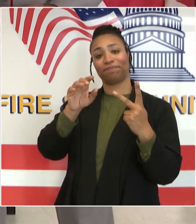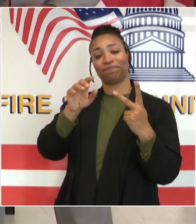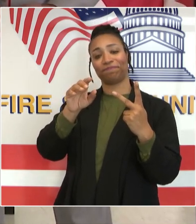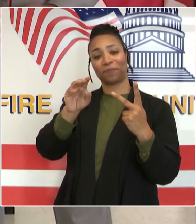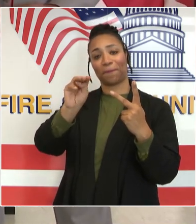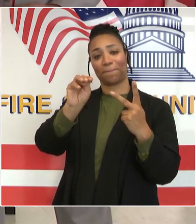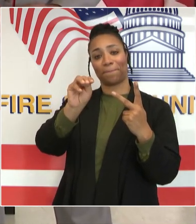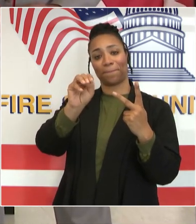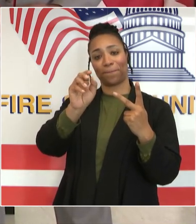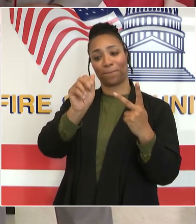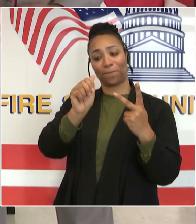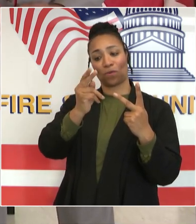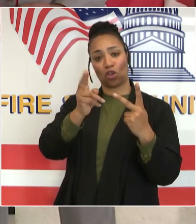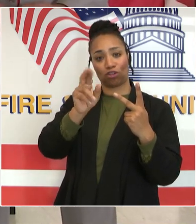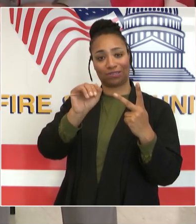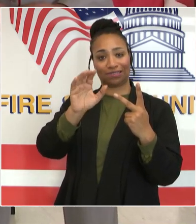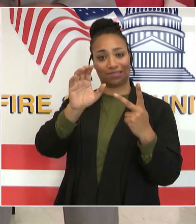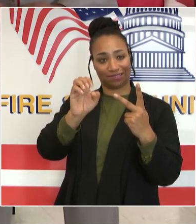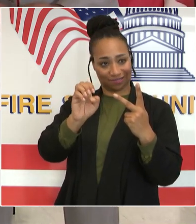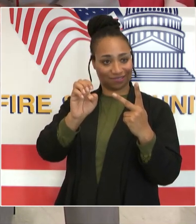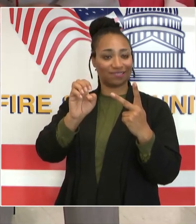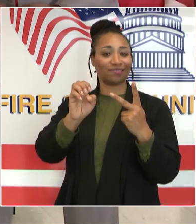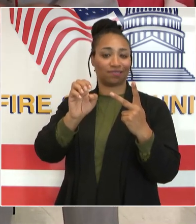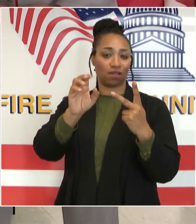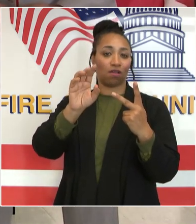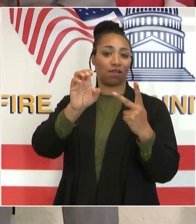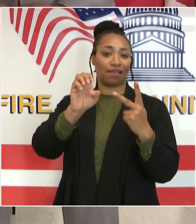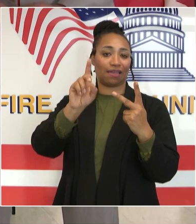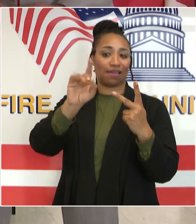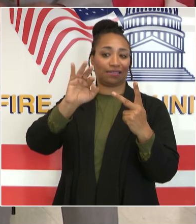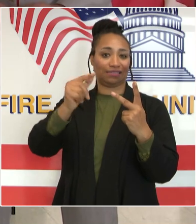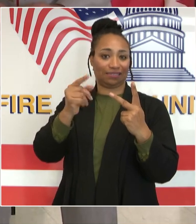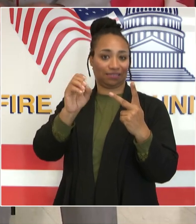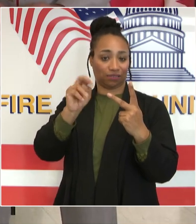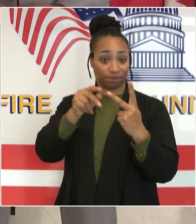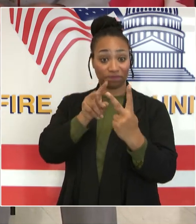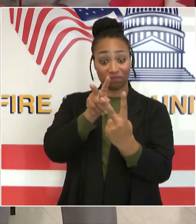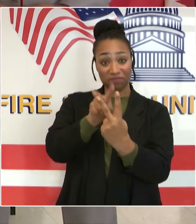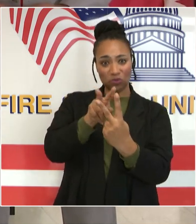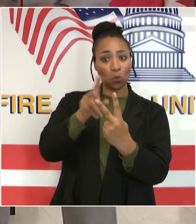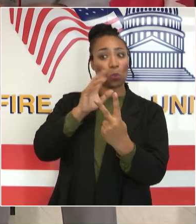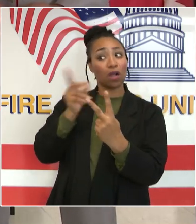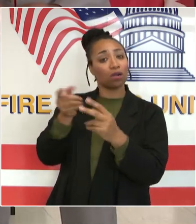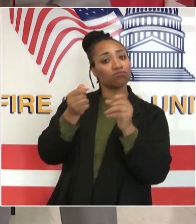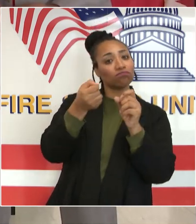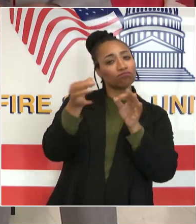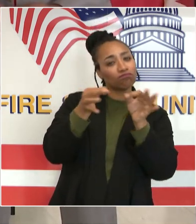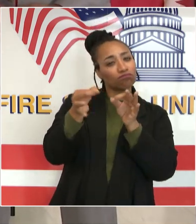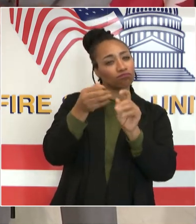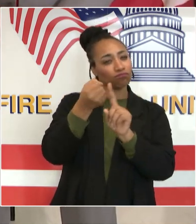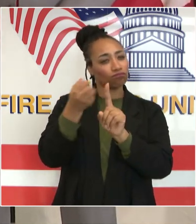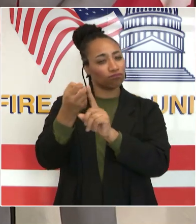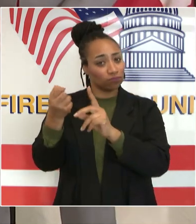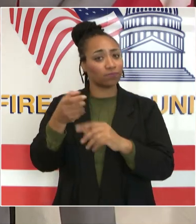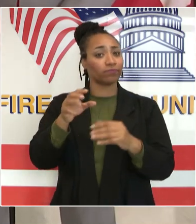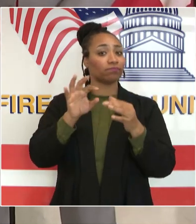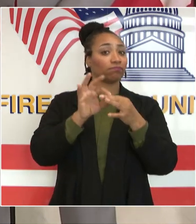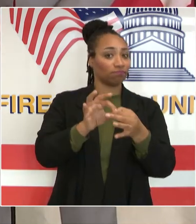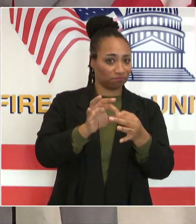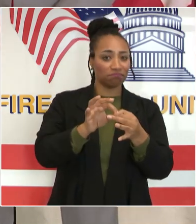now the president of Howard University Hospital. So thank you, everybody, for being here. Chief Donnelly.